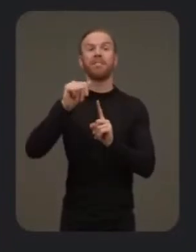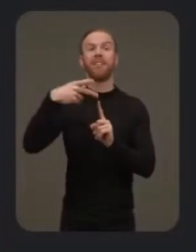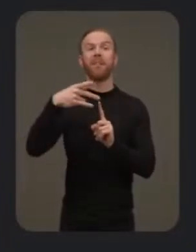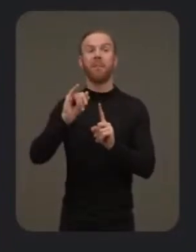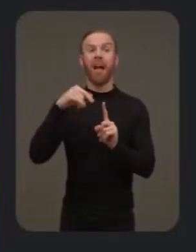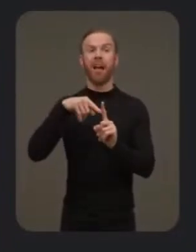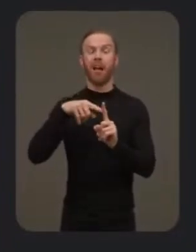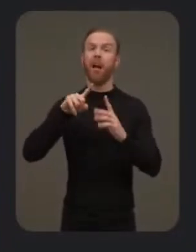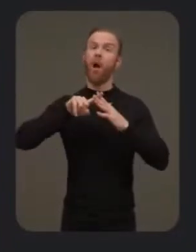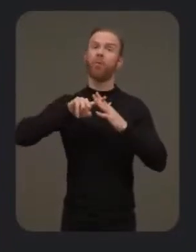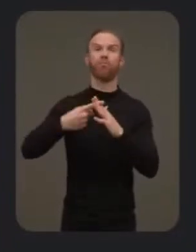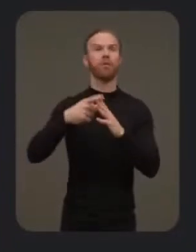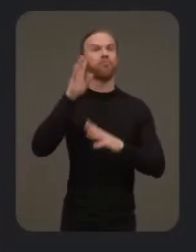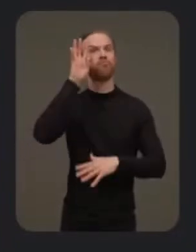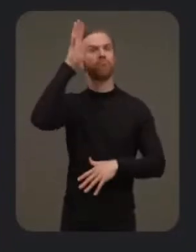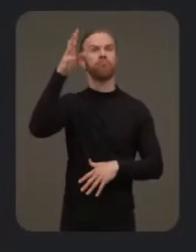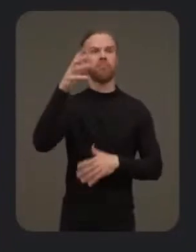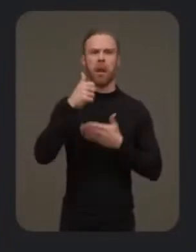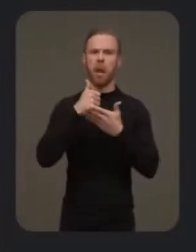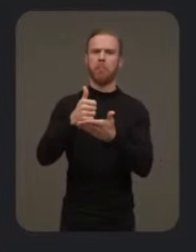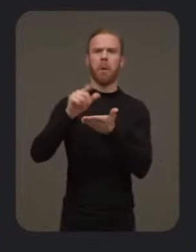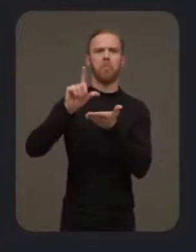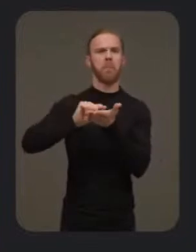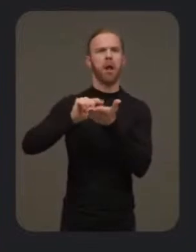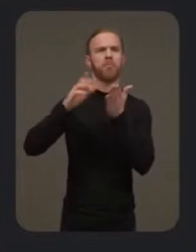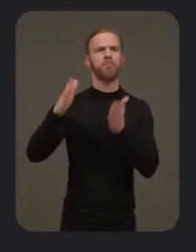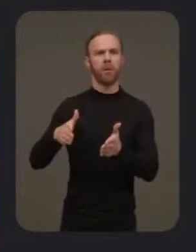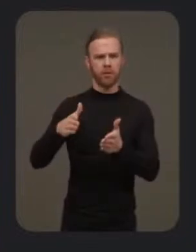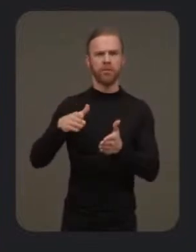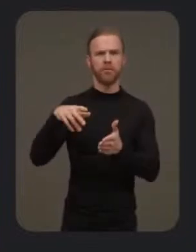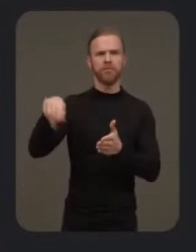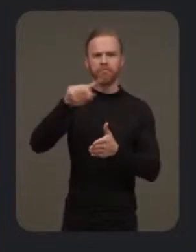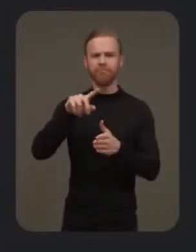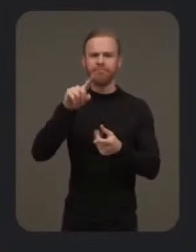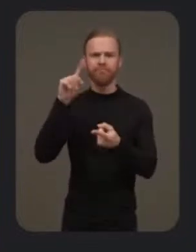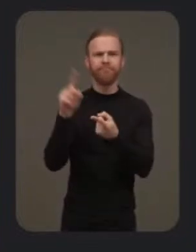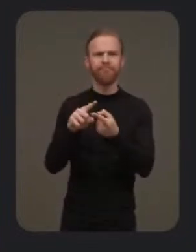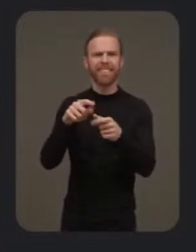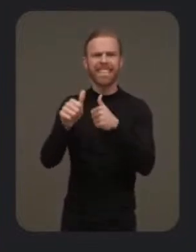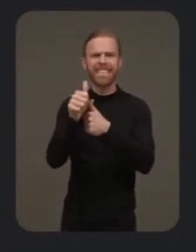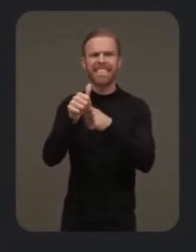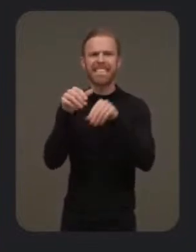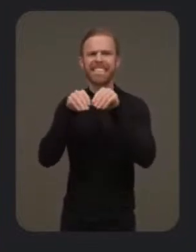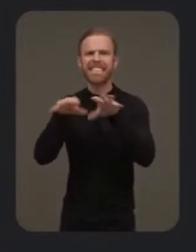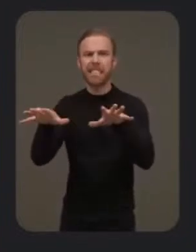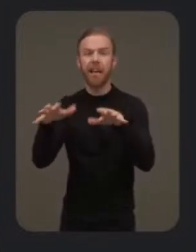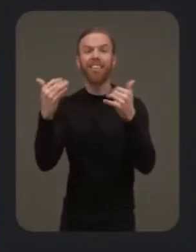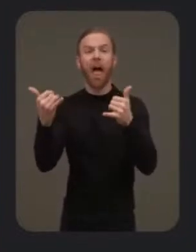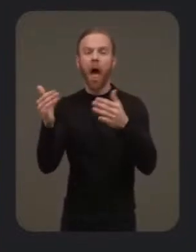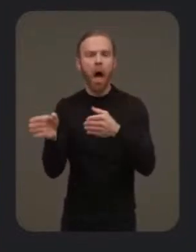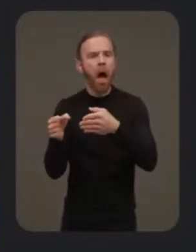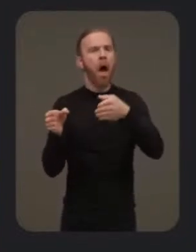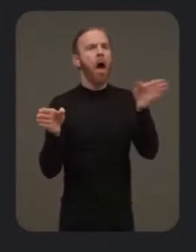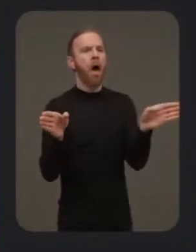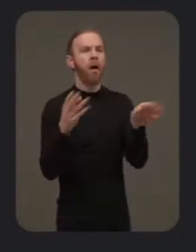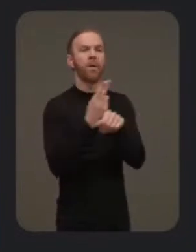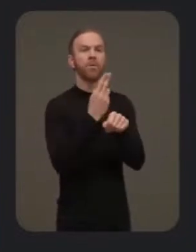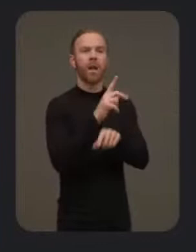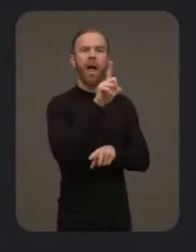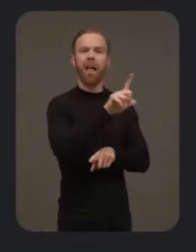API, originally created to help publishers mitigate toxicity, is now being used in large language